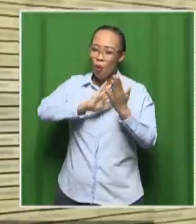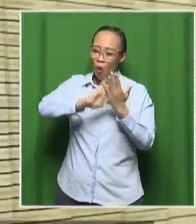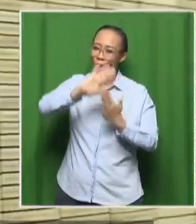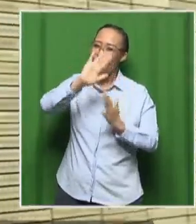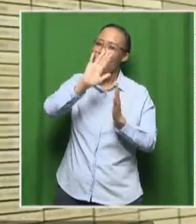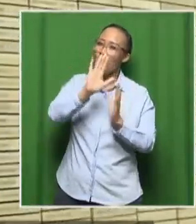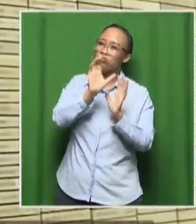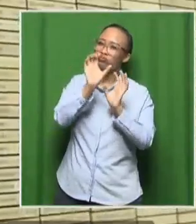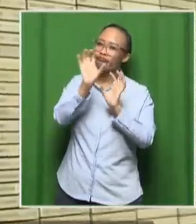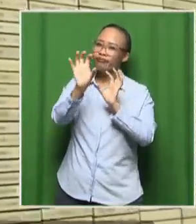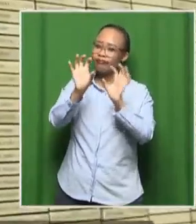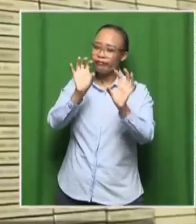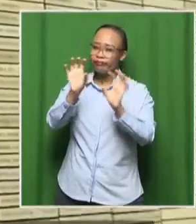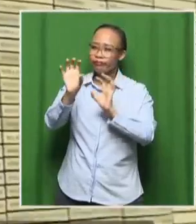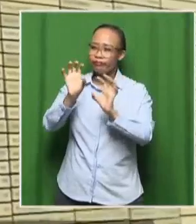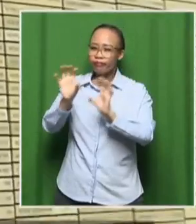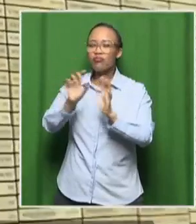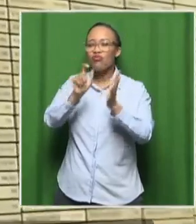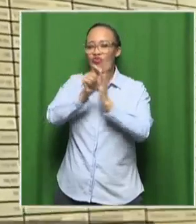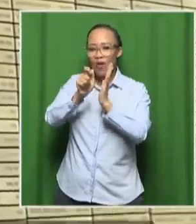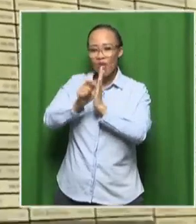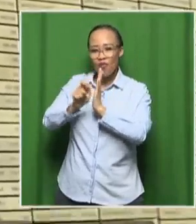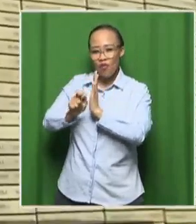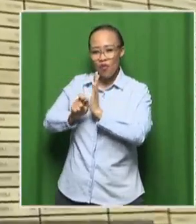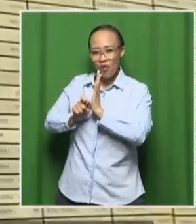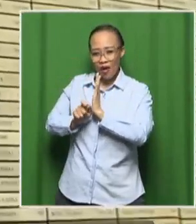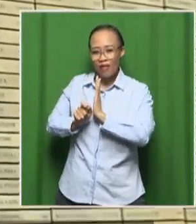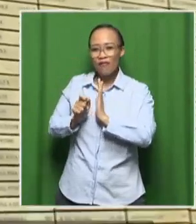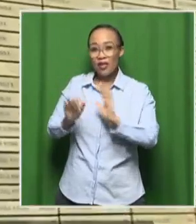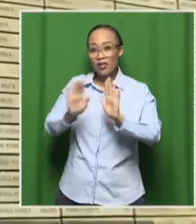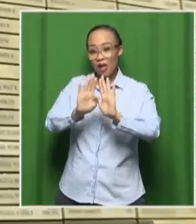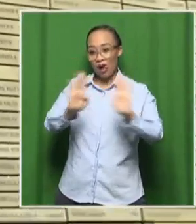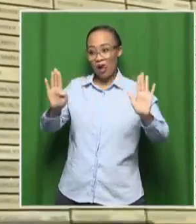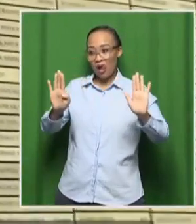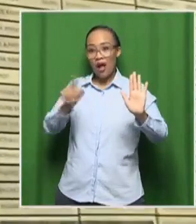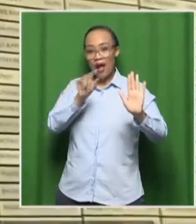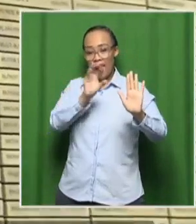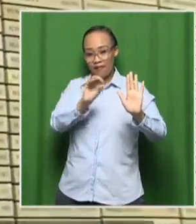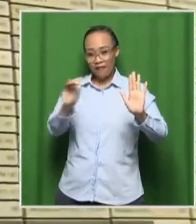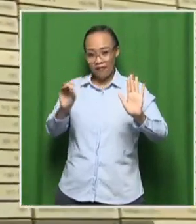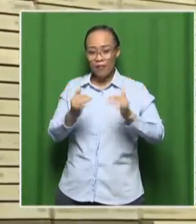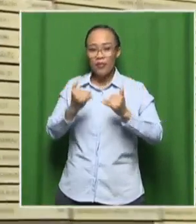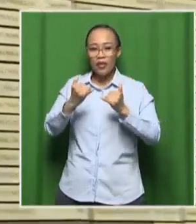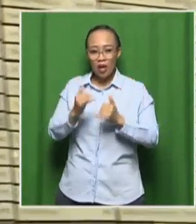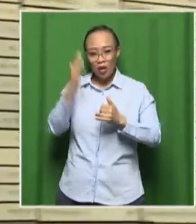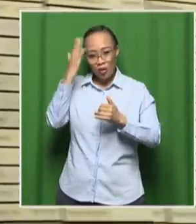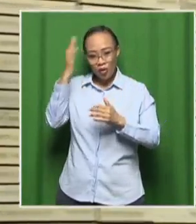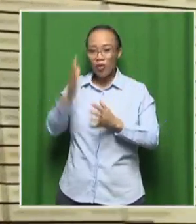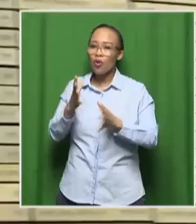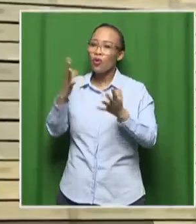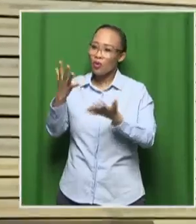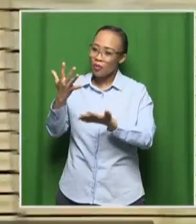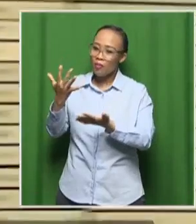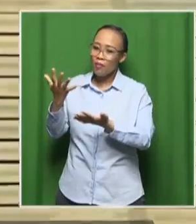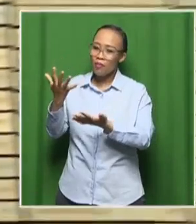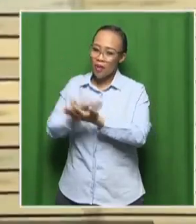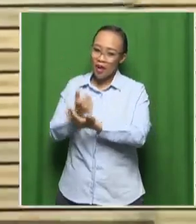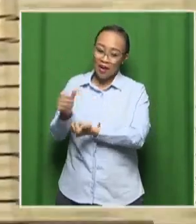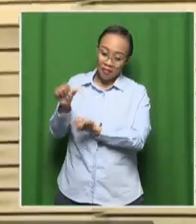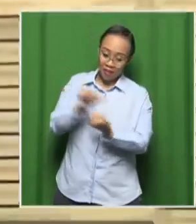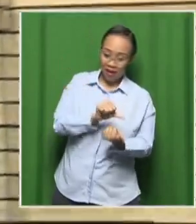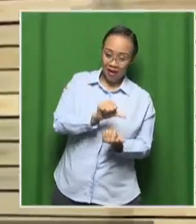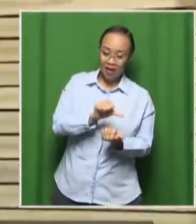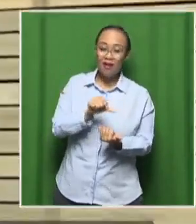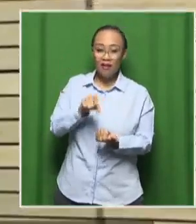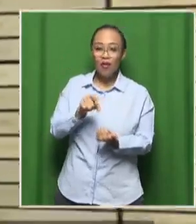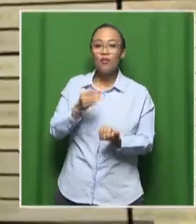until there. But it's not limited to that alone. We do know that the repatriation process is also going to be a key feature